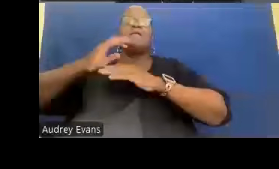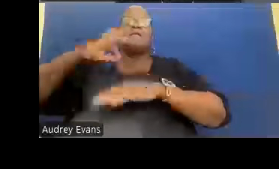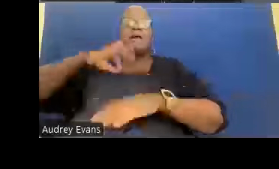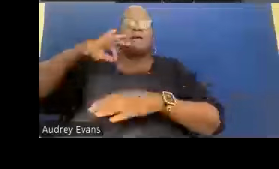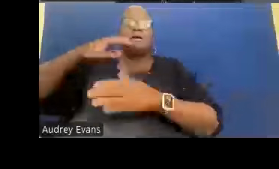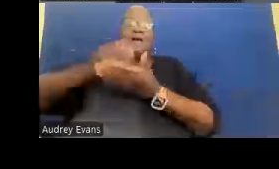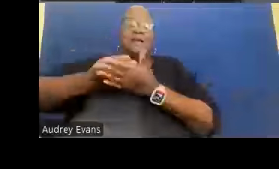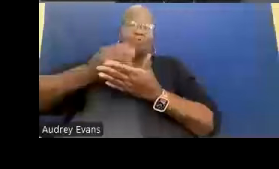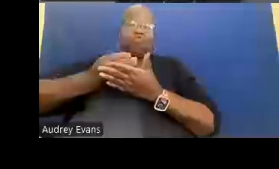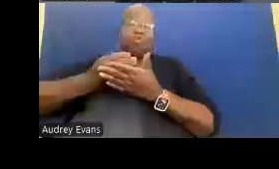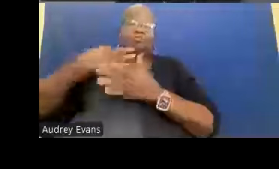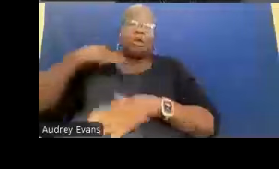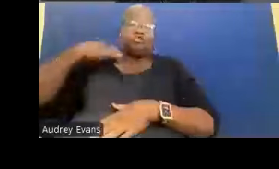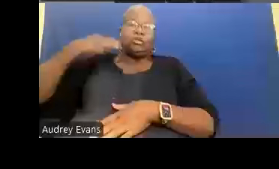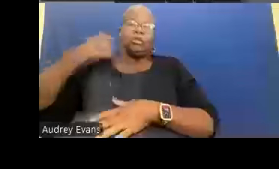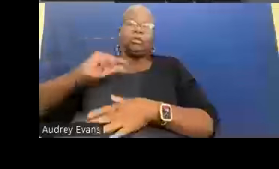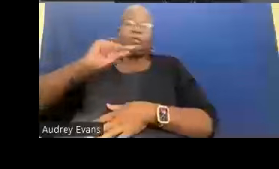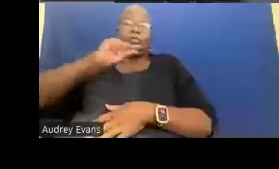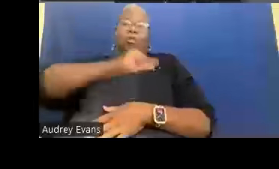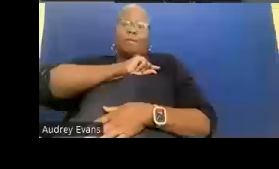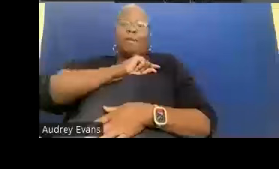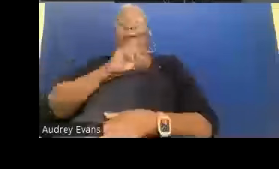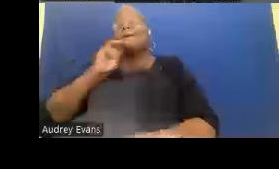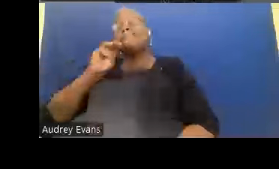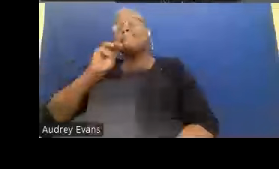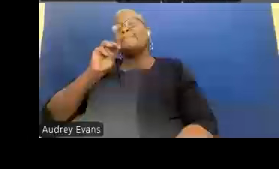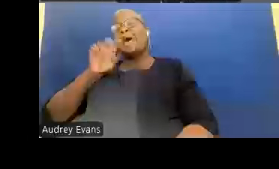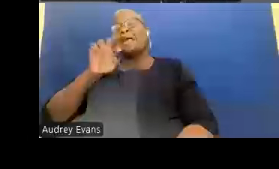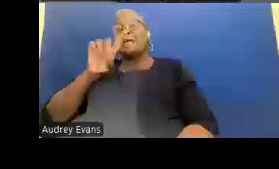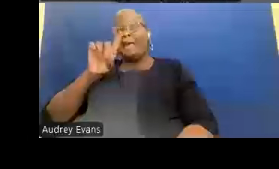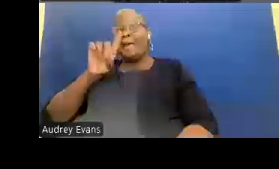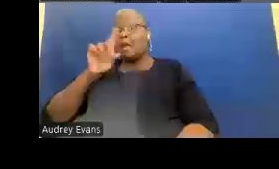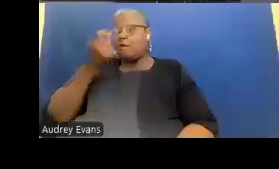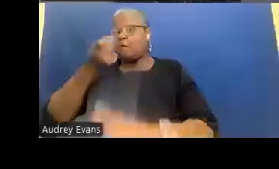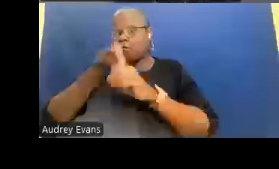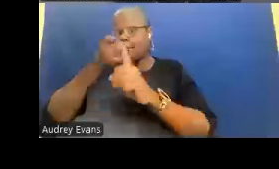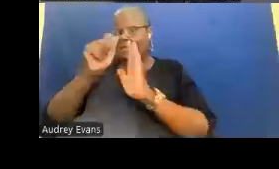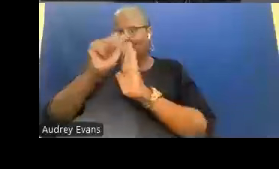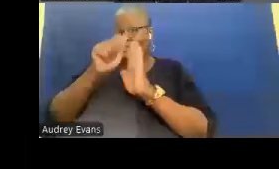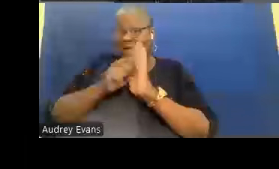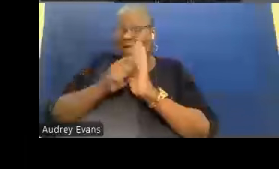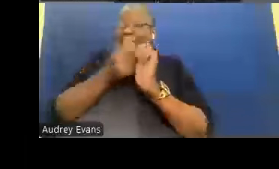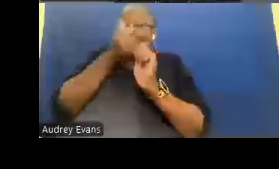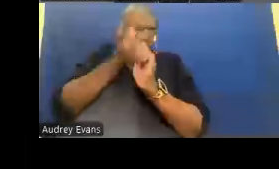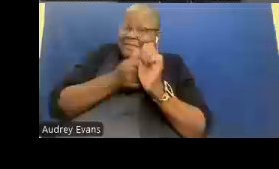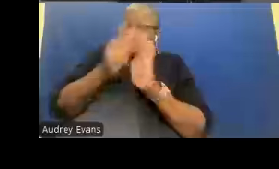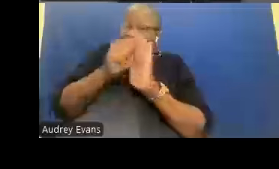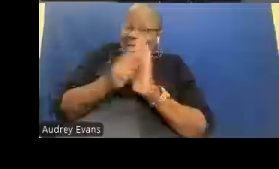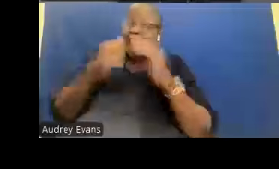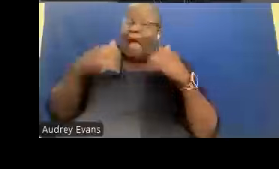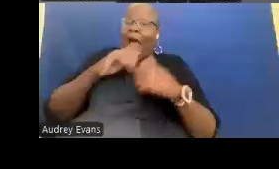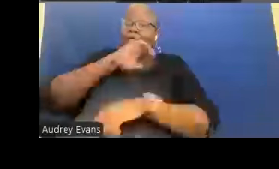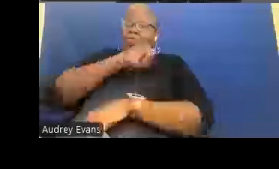eligibility requirements. And because Medicaid is also state-based, each state does have the authority